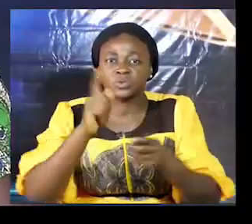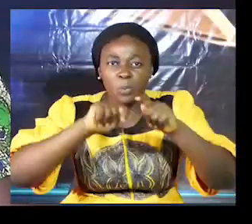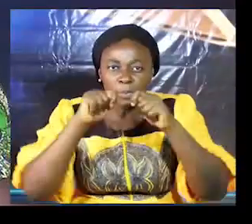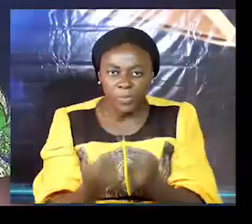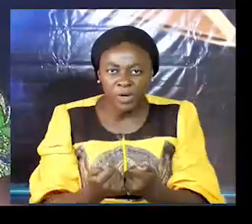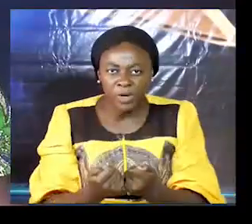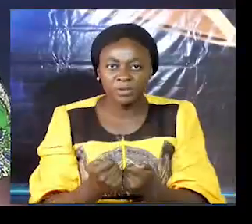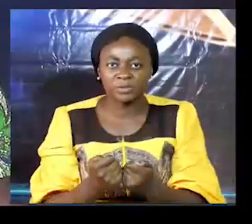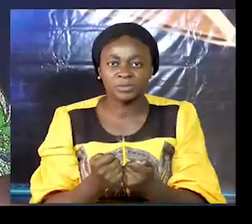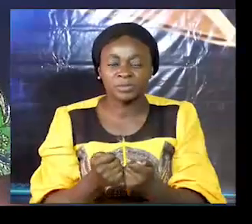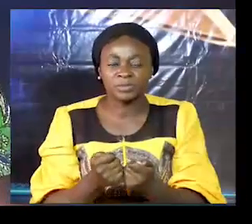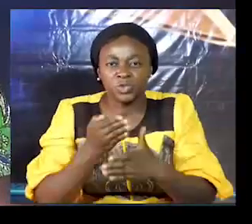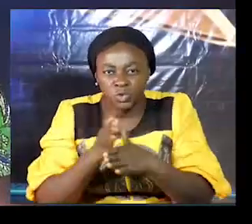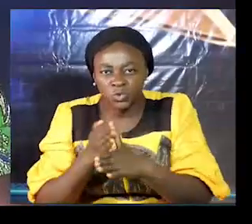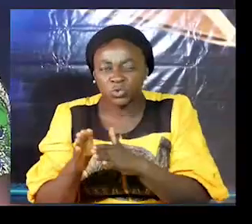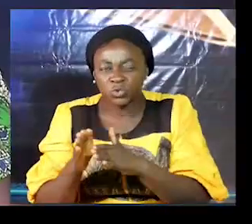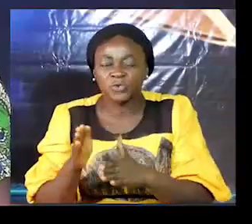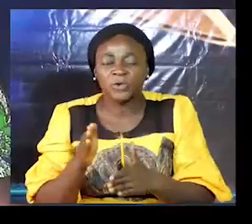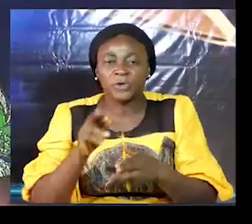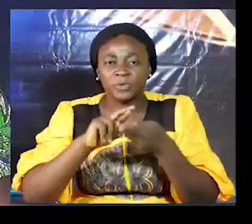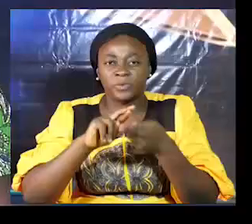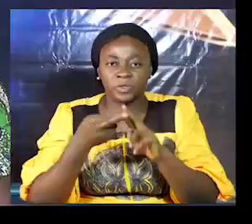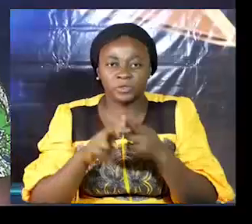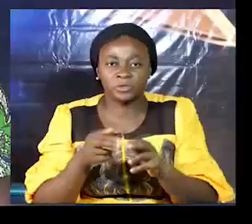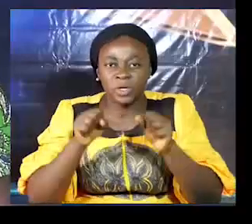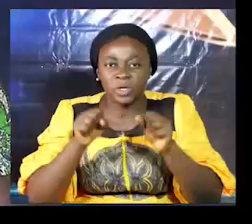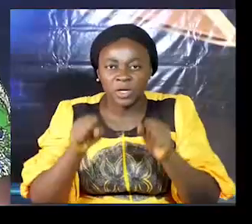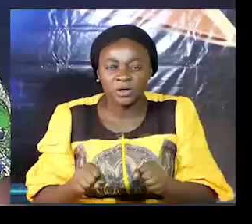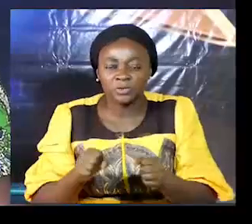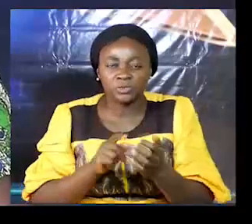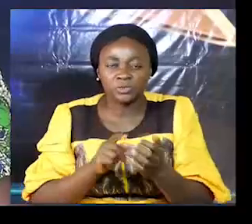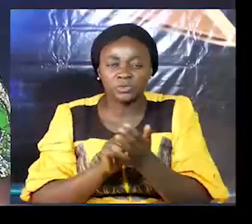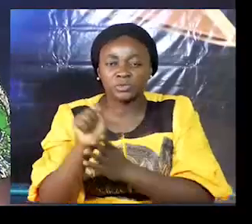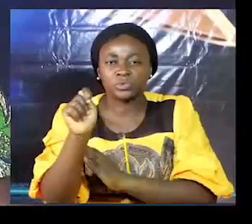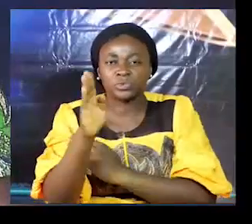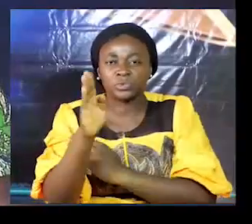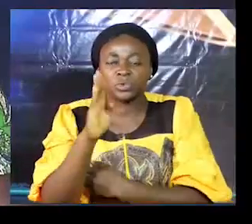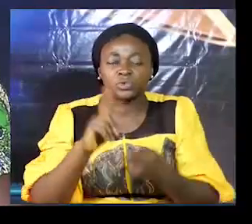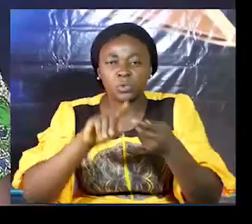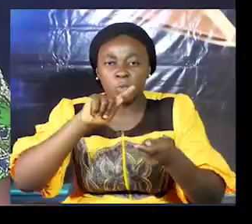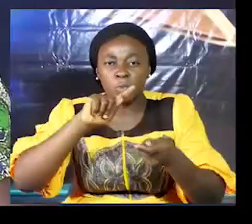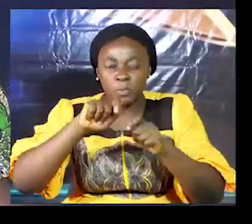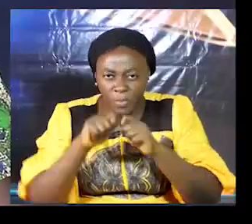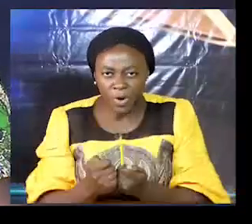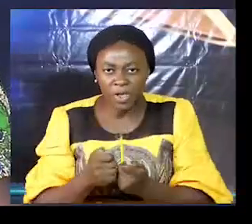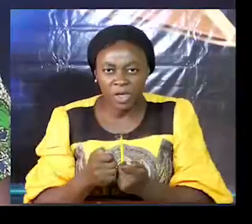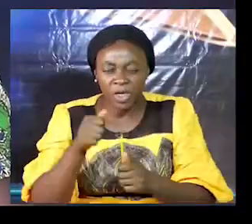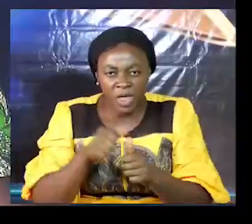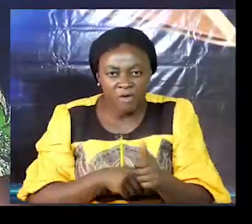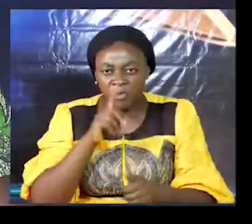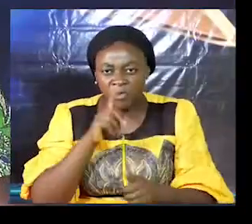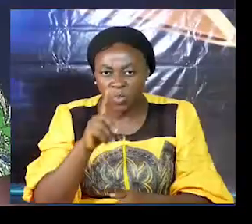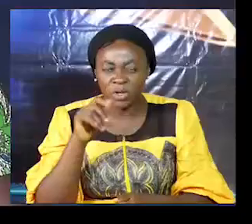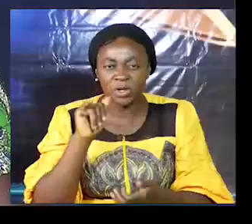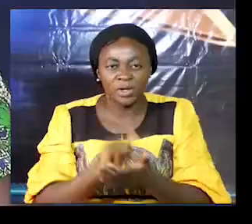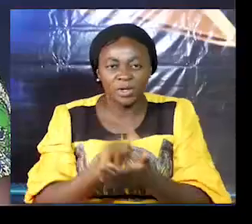when you trust God to start well. Can you trust God at this moment to break everyone that you have not seen that God is leading you